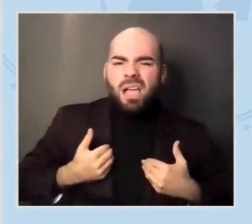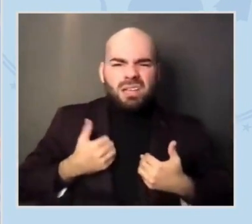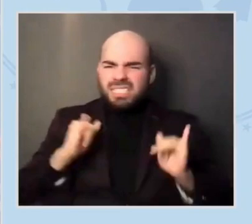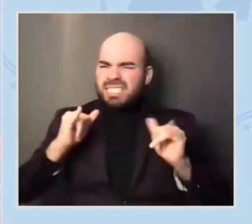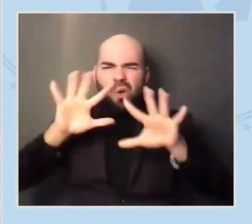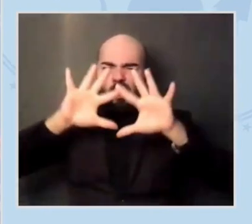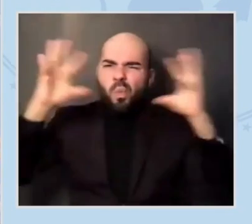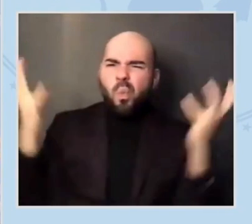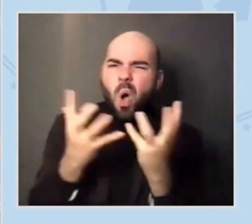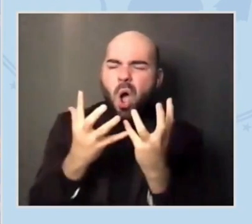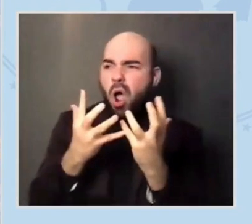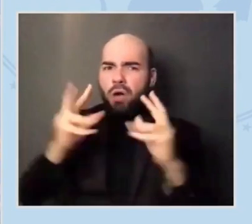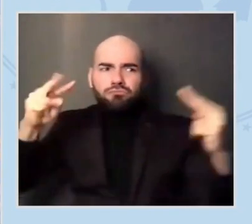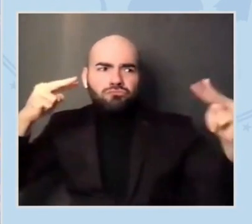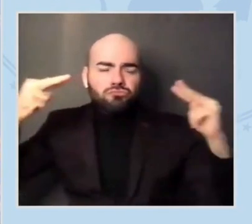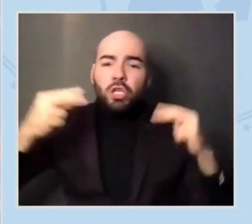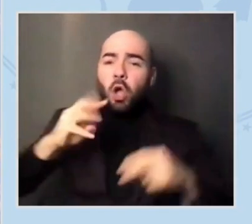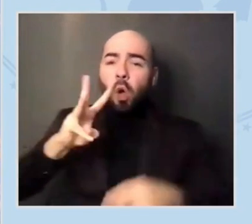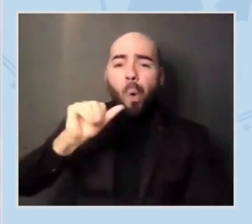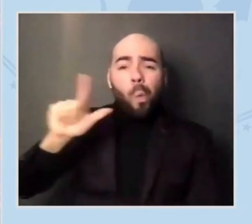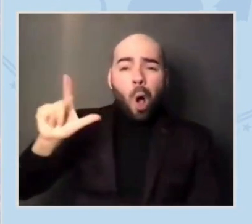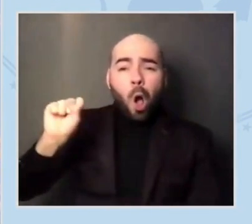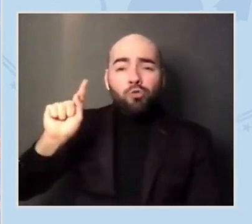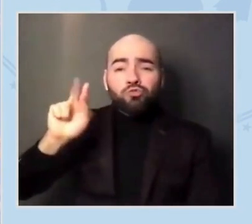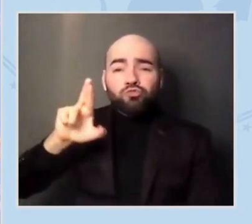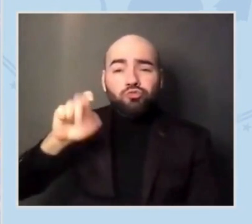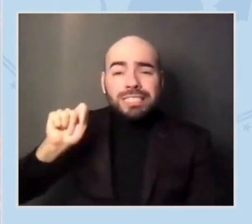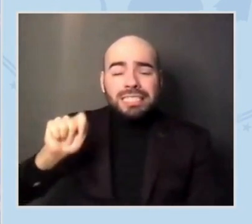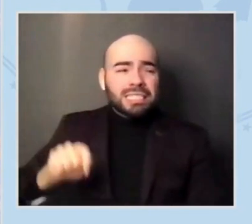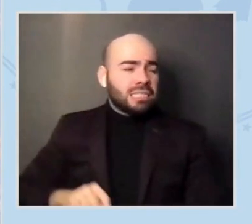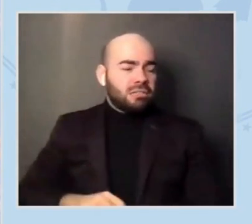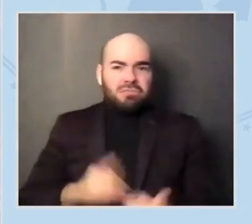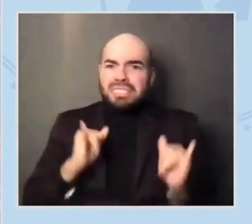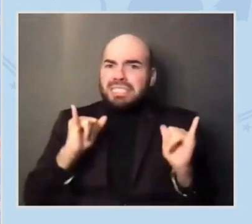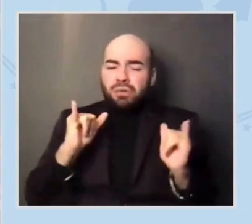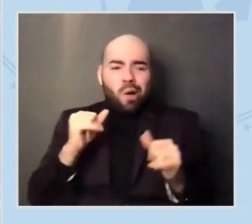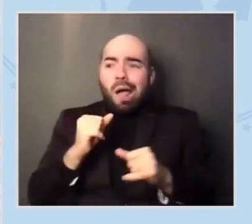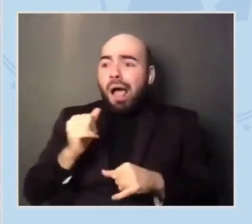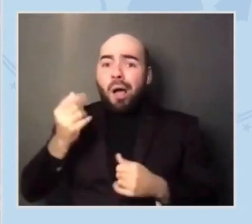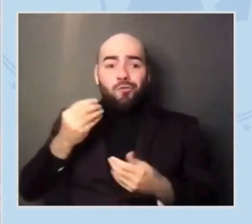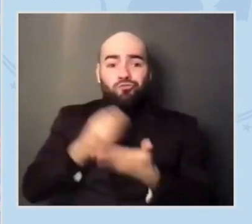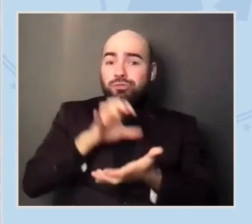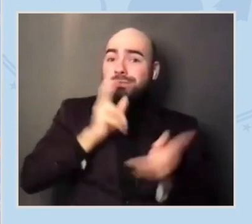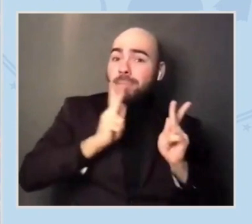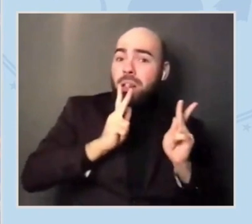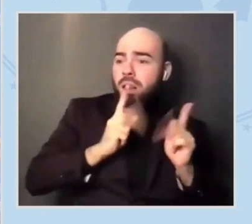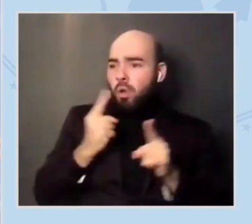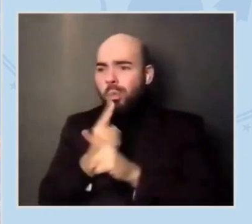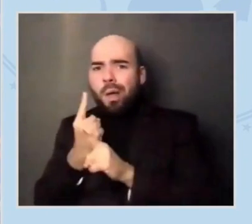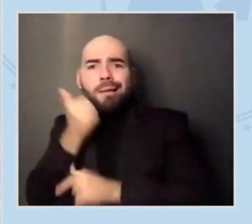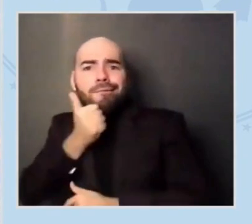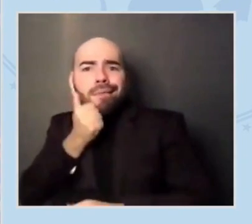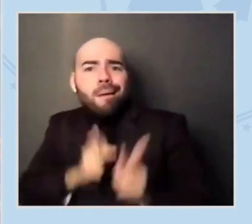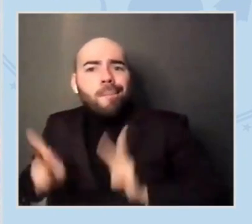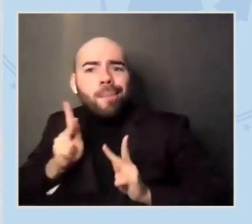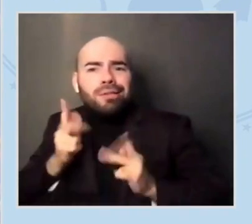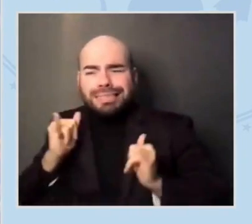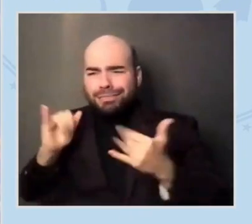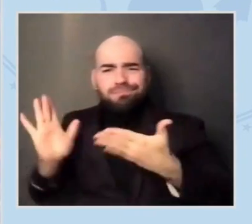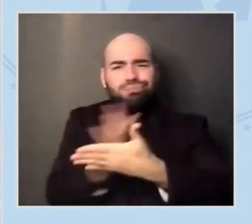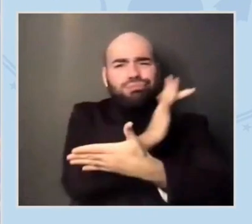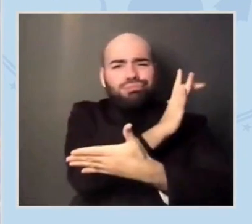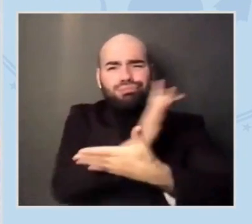Street. An educator, a mentor, above all, the daughter of a working class from a working class Brooklyn